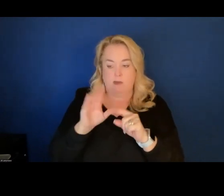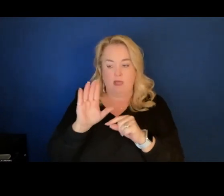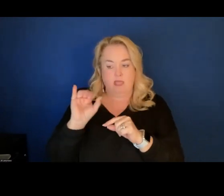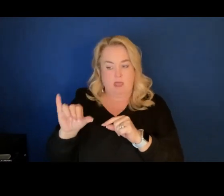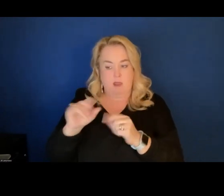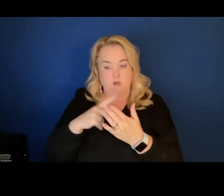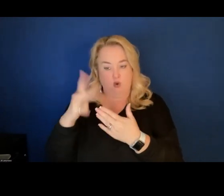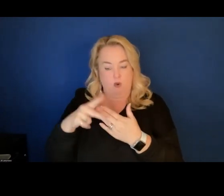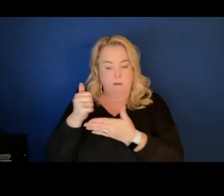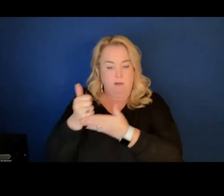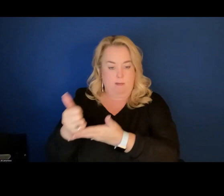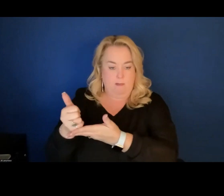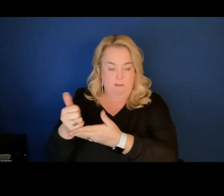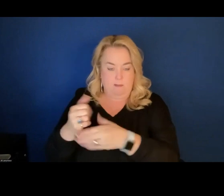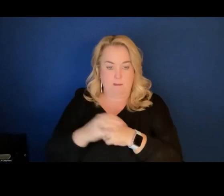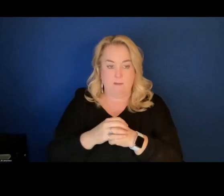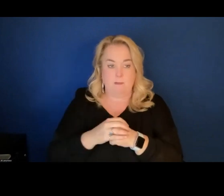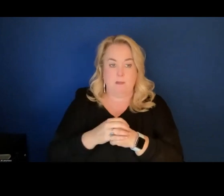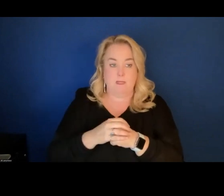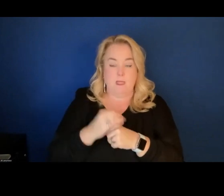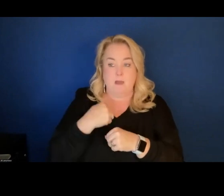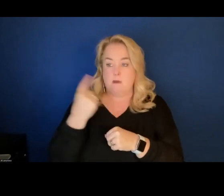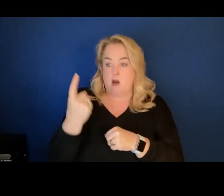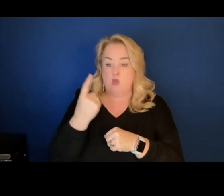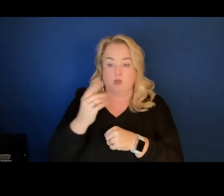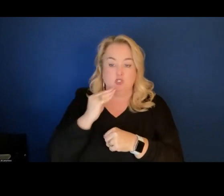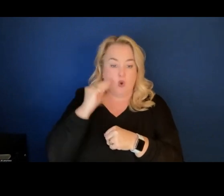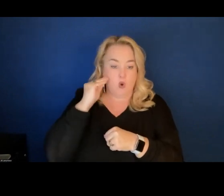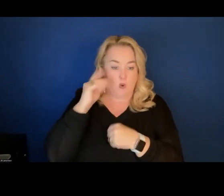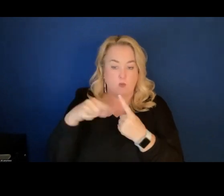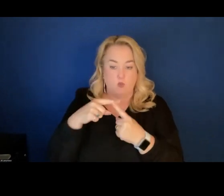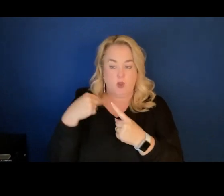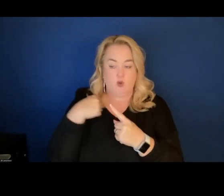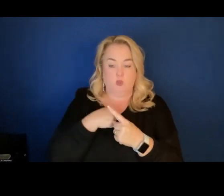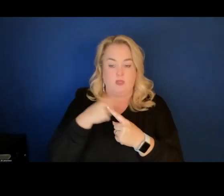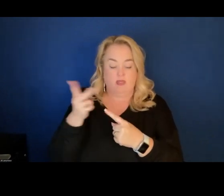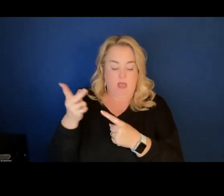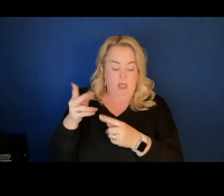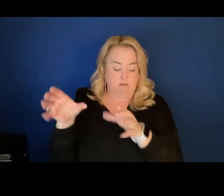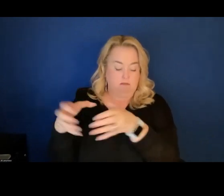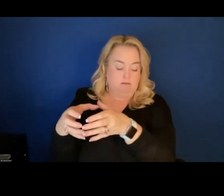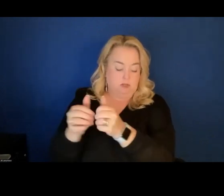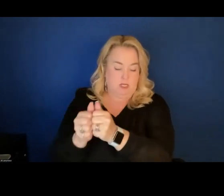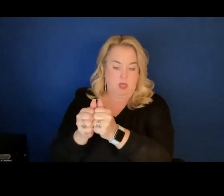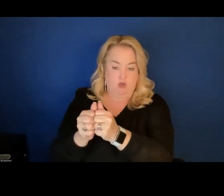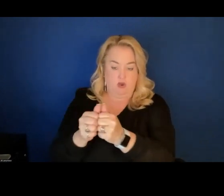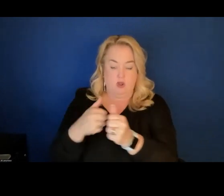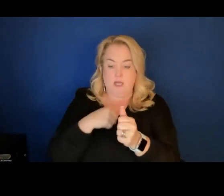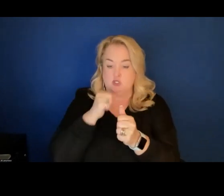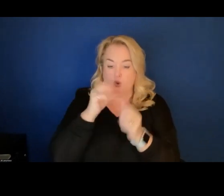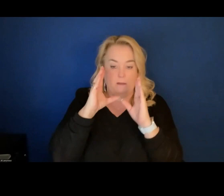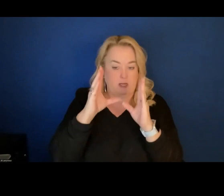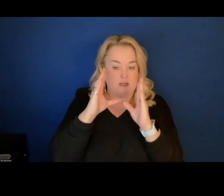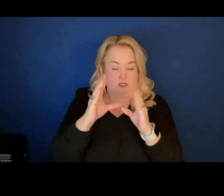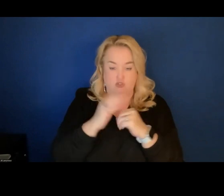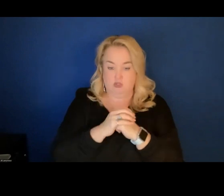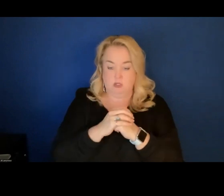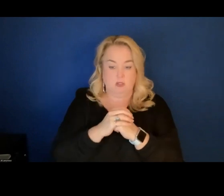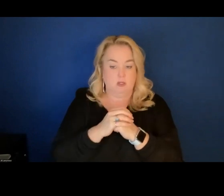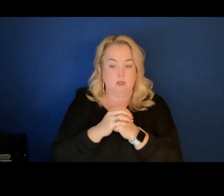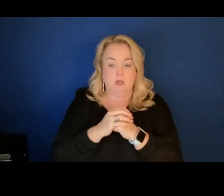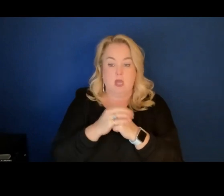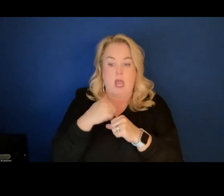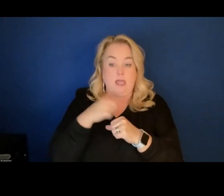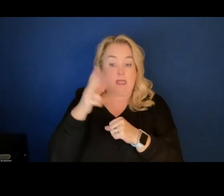way. Although I'm always home when you meet together, I don't pay much attention to the specific content. It's when I